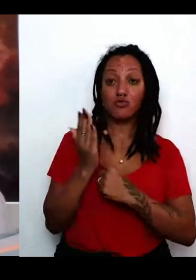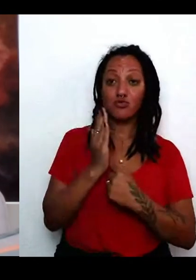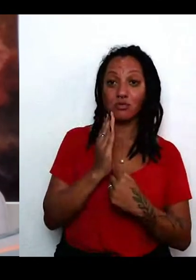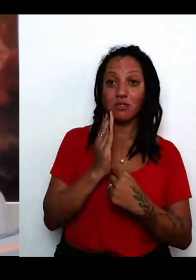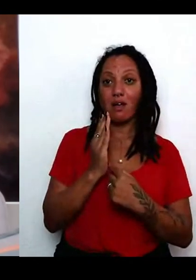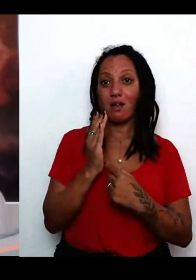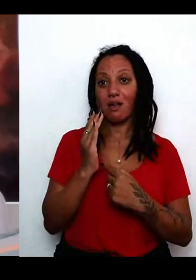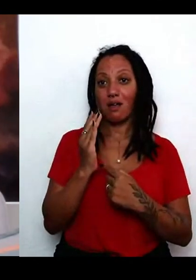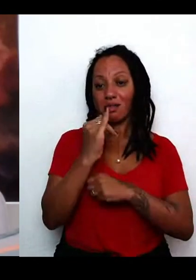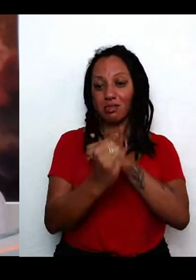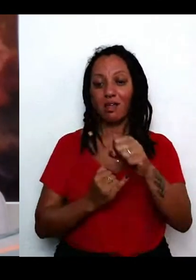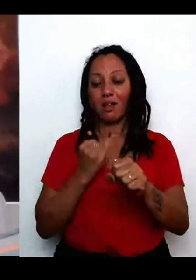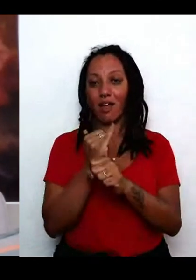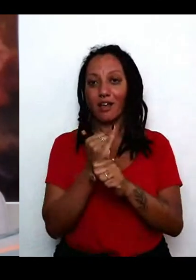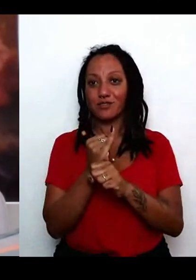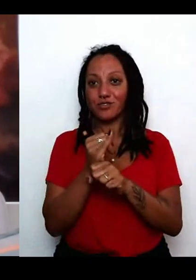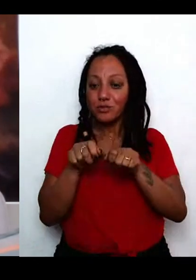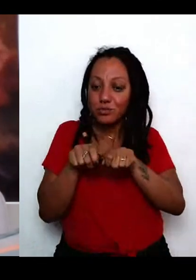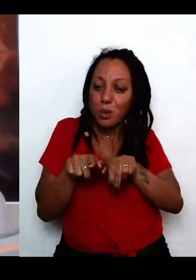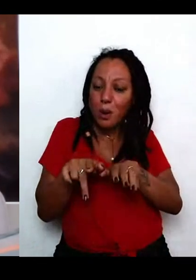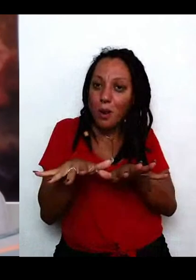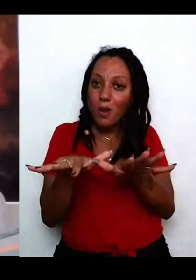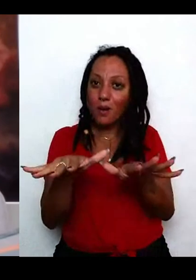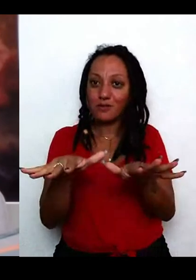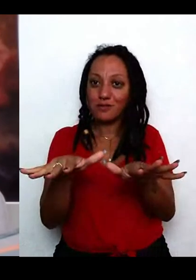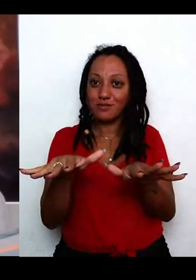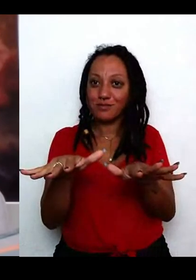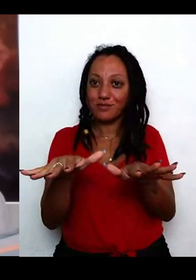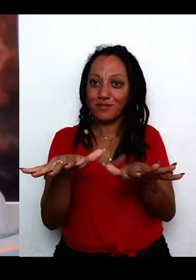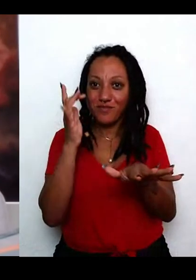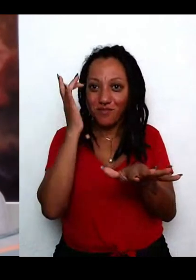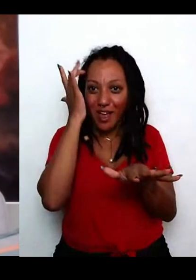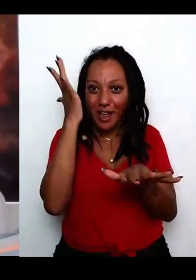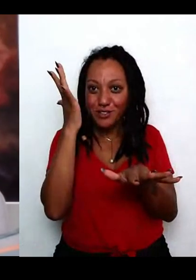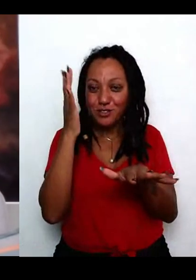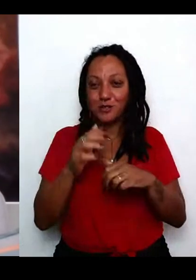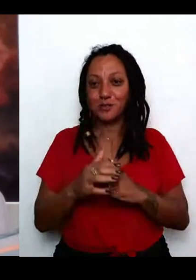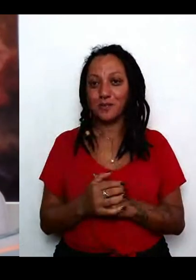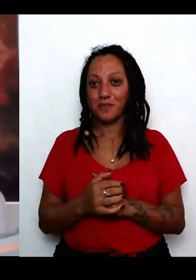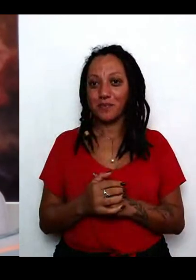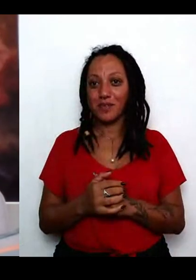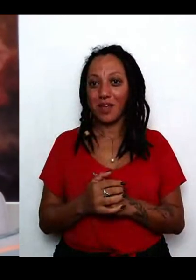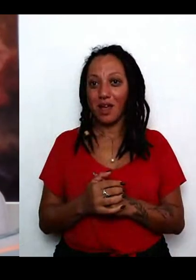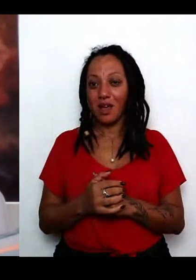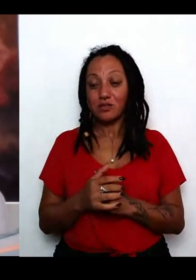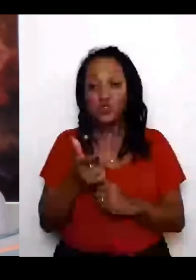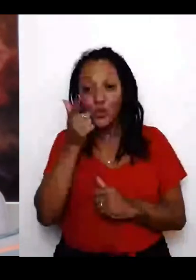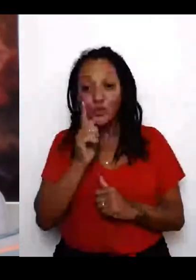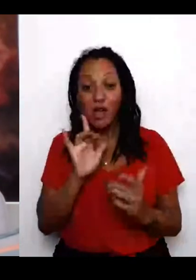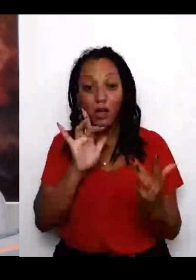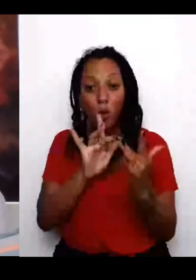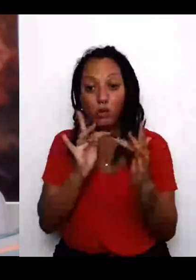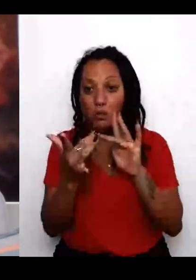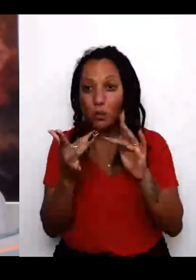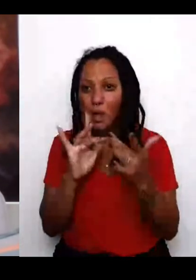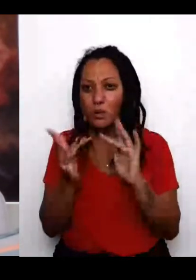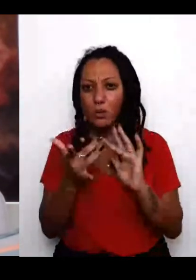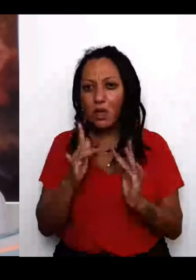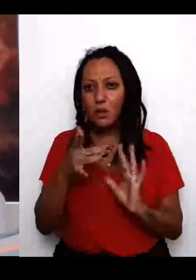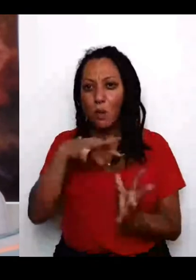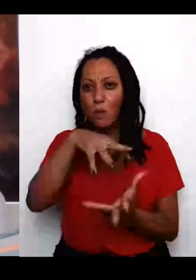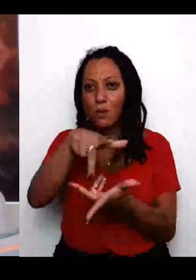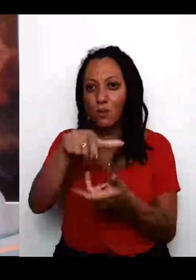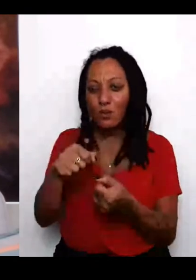us help us come together because at this point in history we need everybody